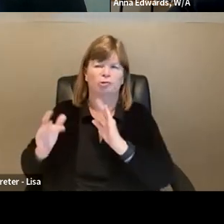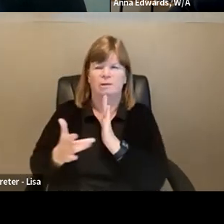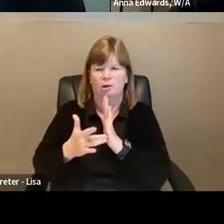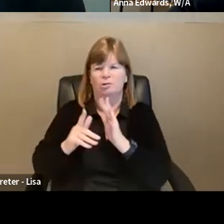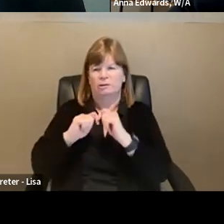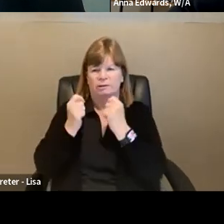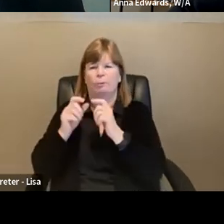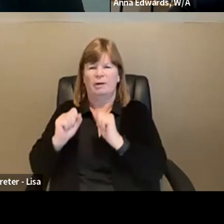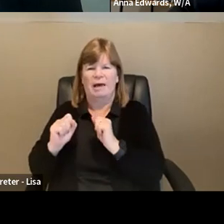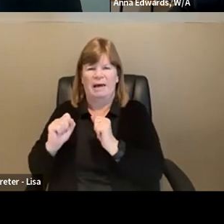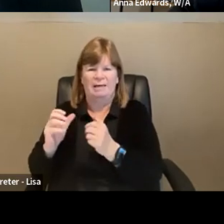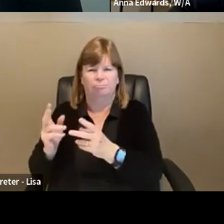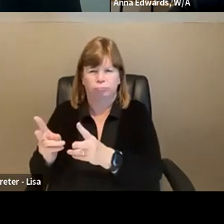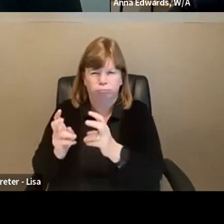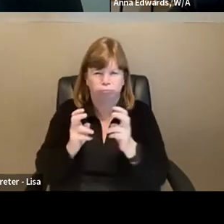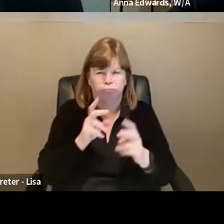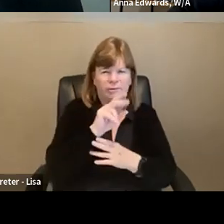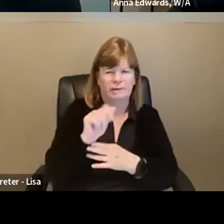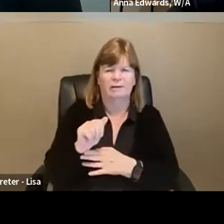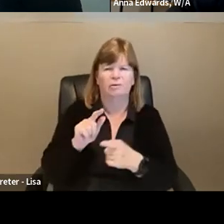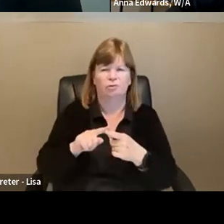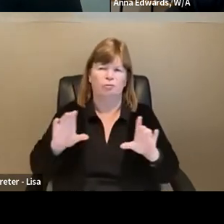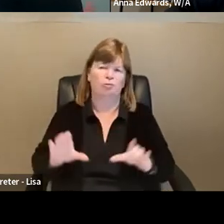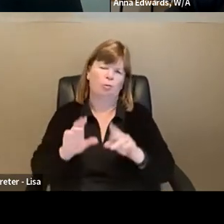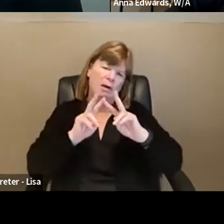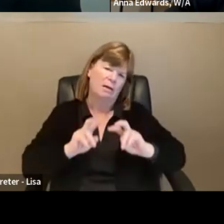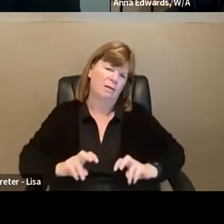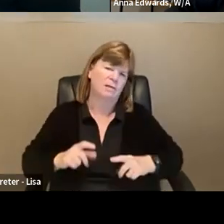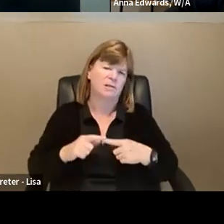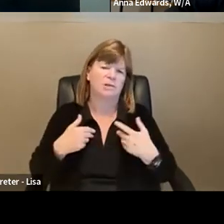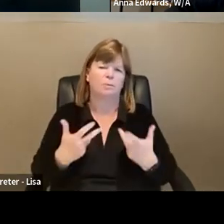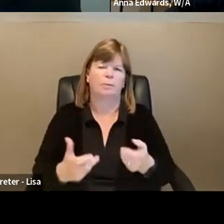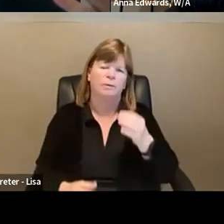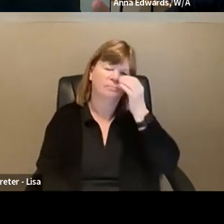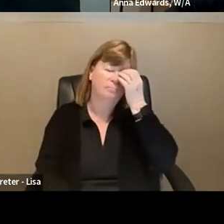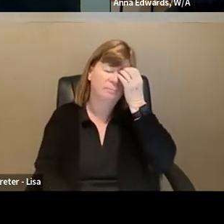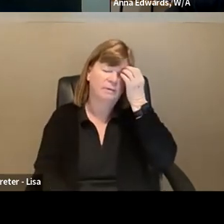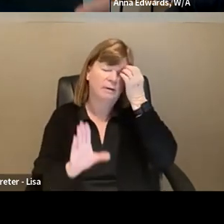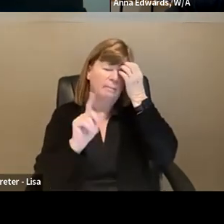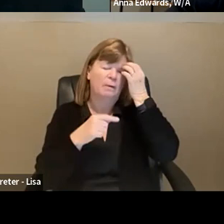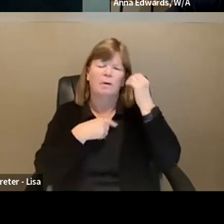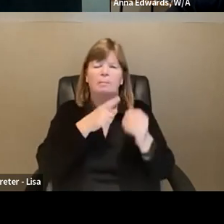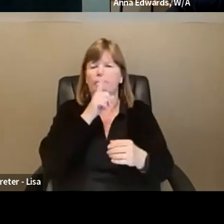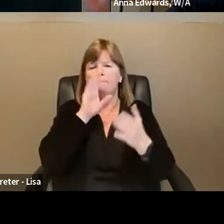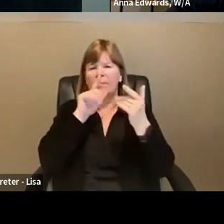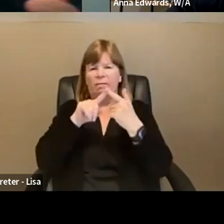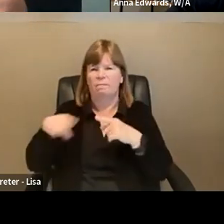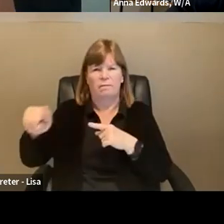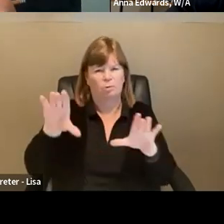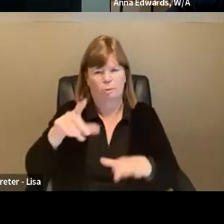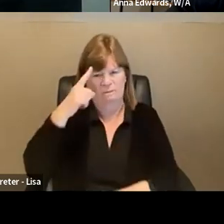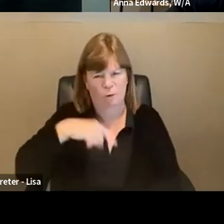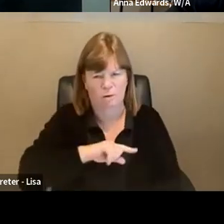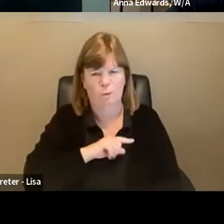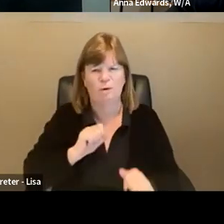be able to get the data out of those systems we need to be able to do the analysis that we need to do on our end. But we don't necessarily expect them to do it for us. We can do